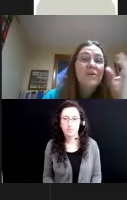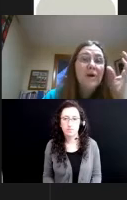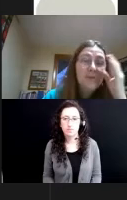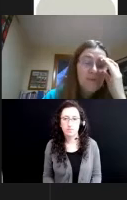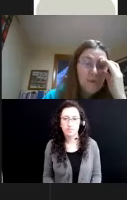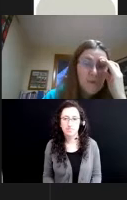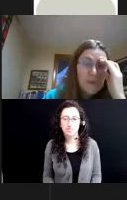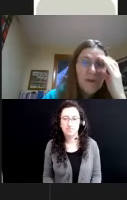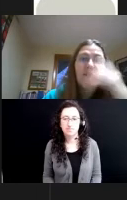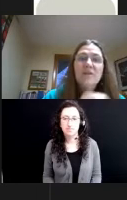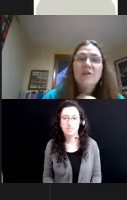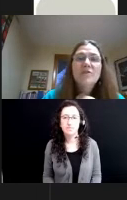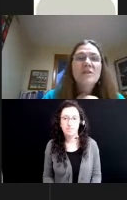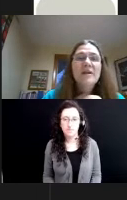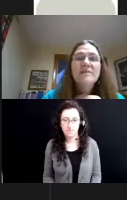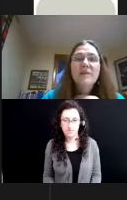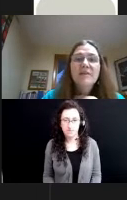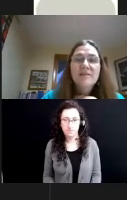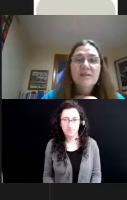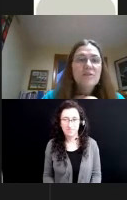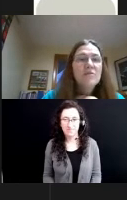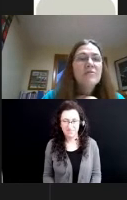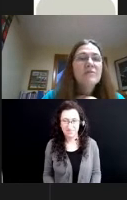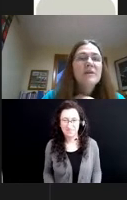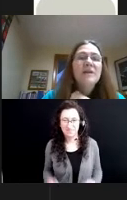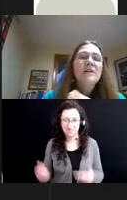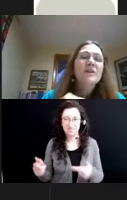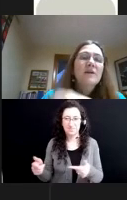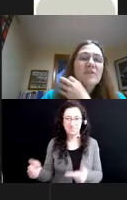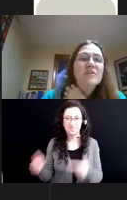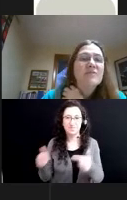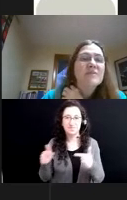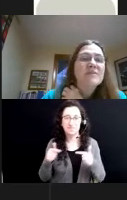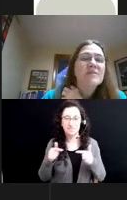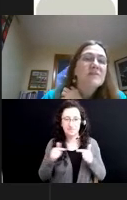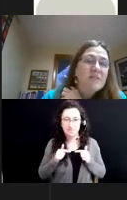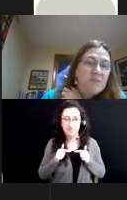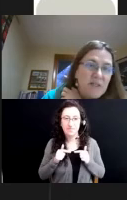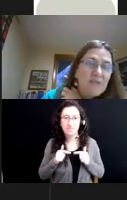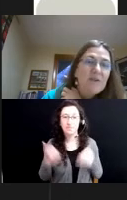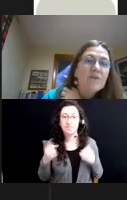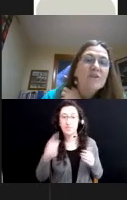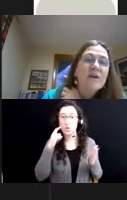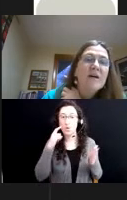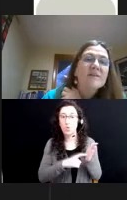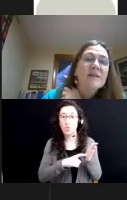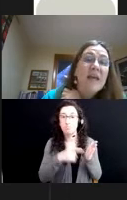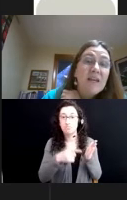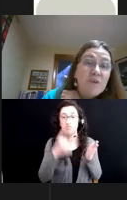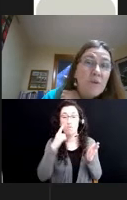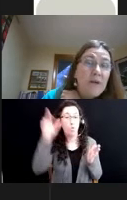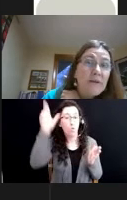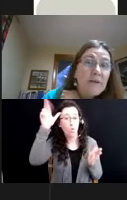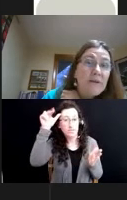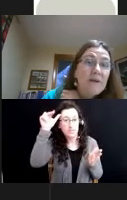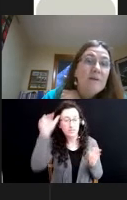On to horses. I don't know how many of you are horse people. I have a lot of horse clients. As I said, no clover. Look at how very different this is. This is specific orchard grass and